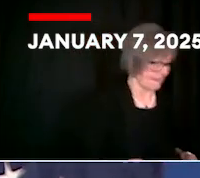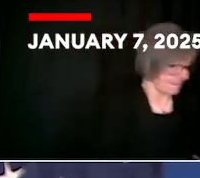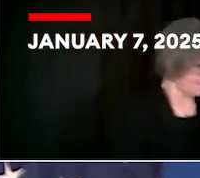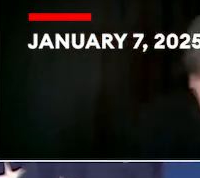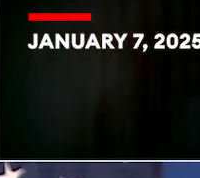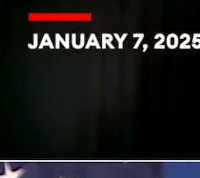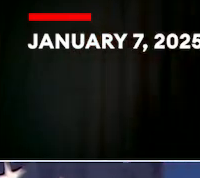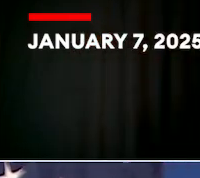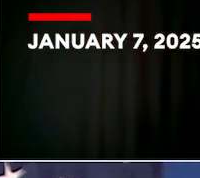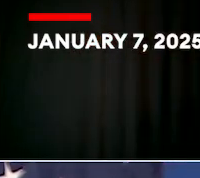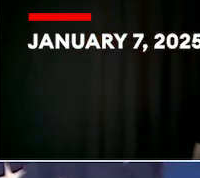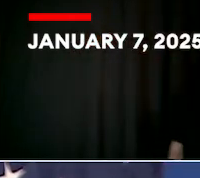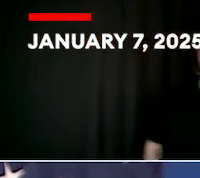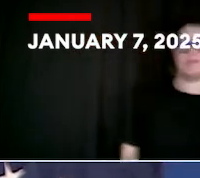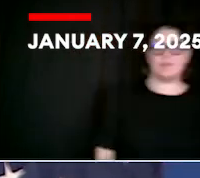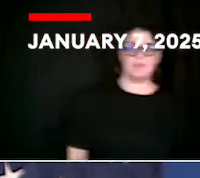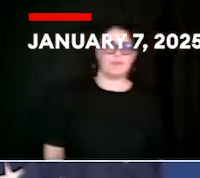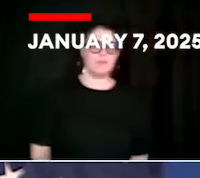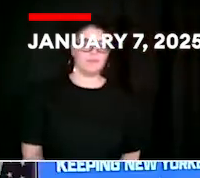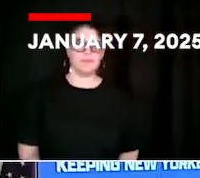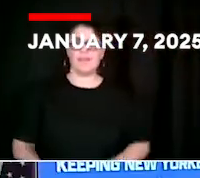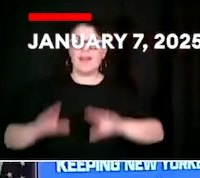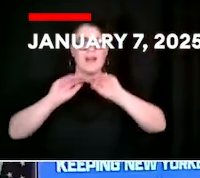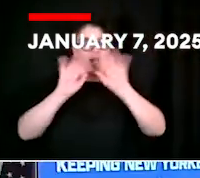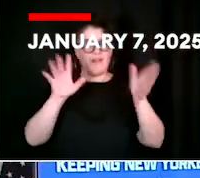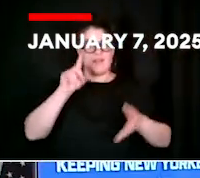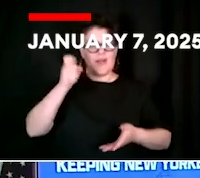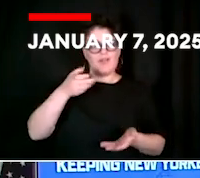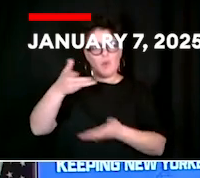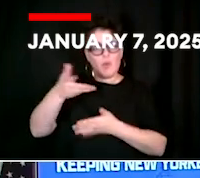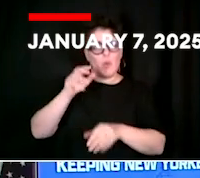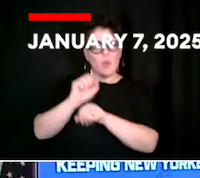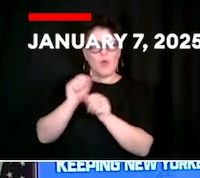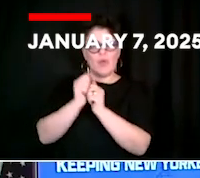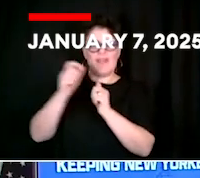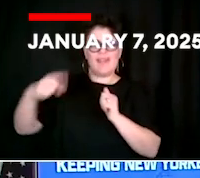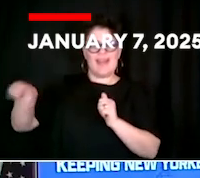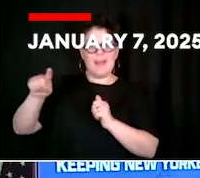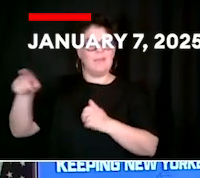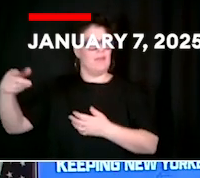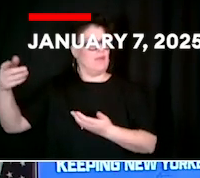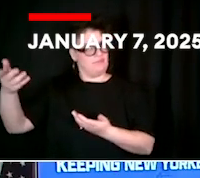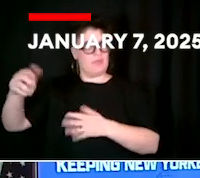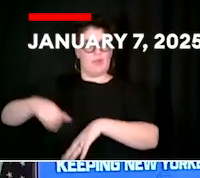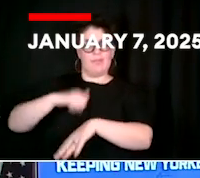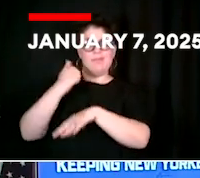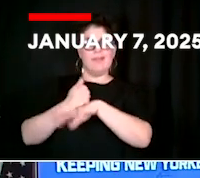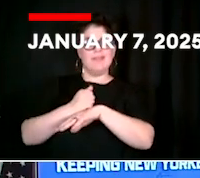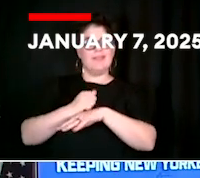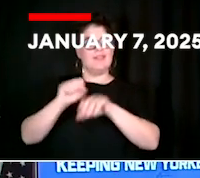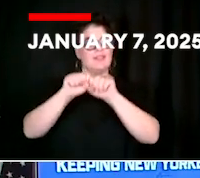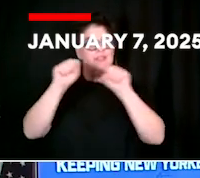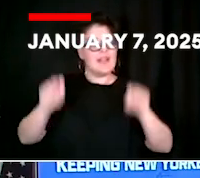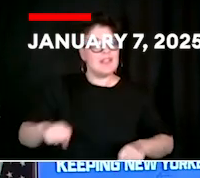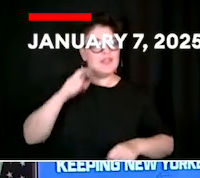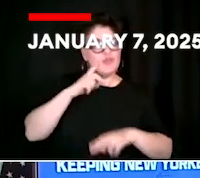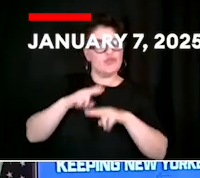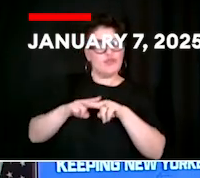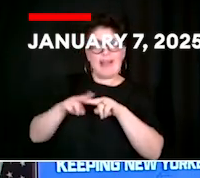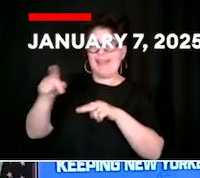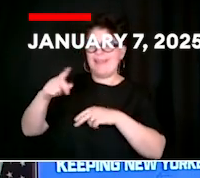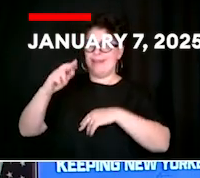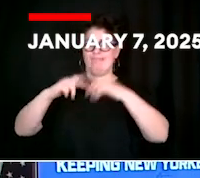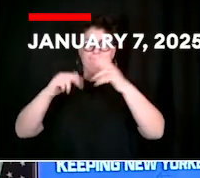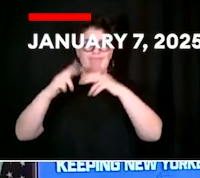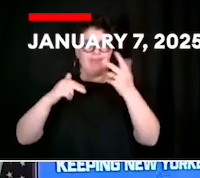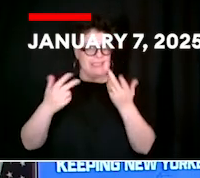work with them. They're building train stations. They're moving New Yorkers around. I mean, they are like the infrastructure in the city that fuels New